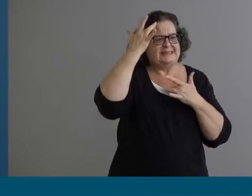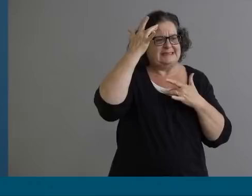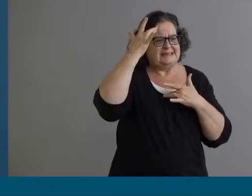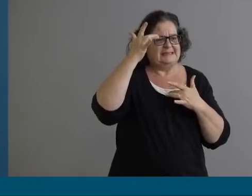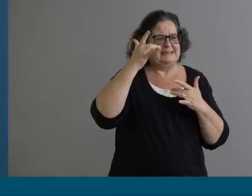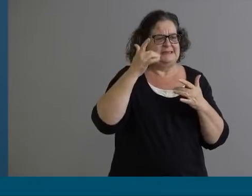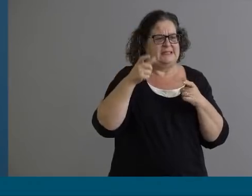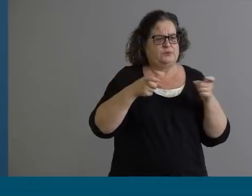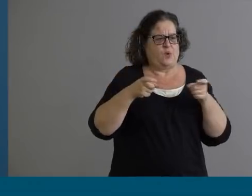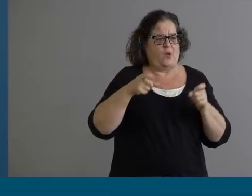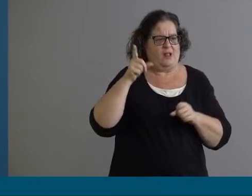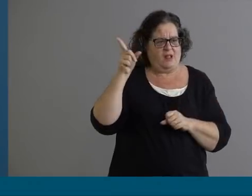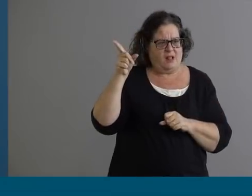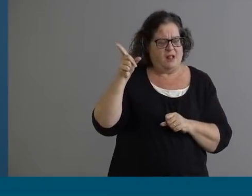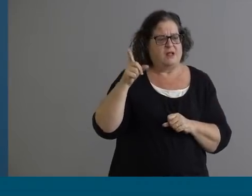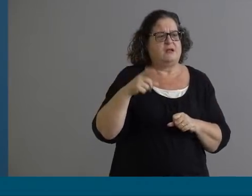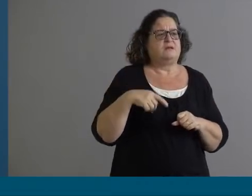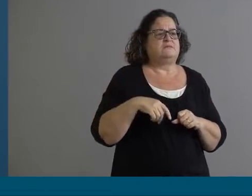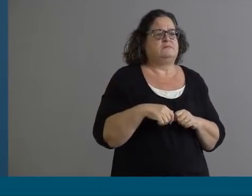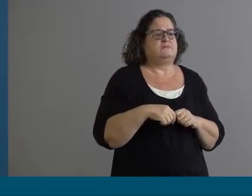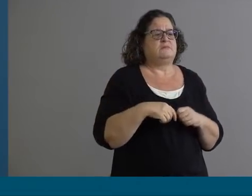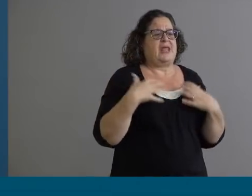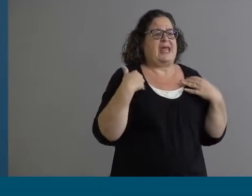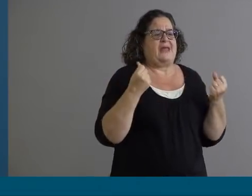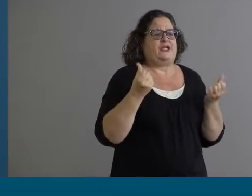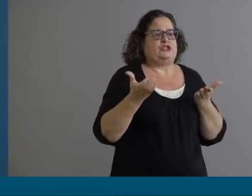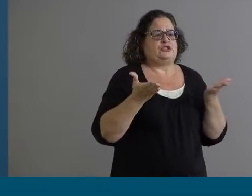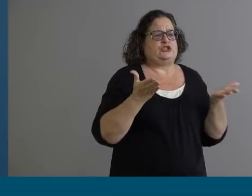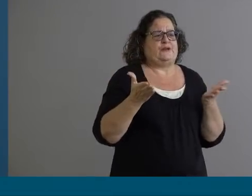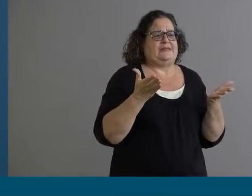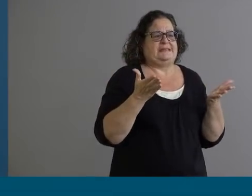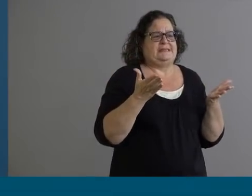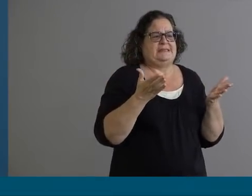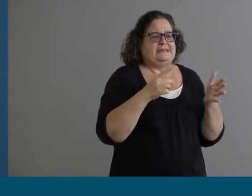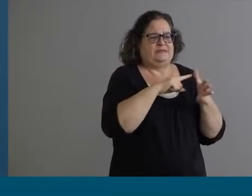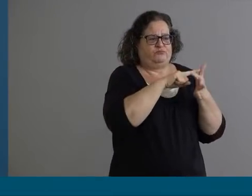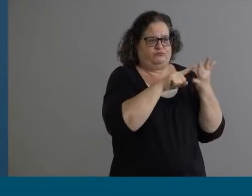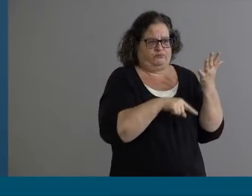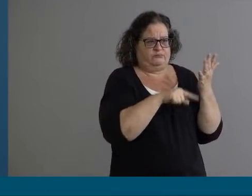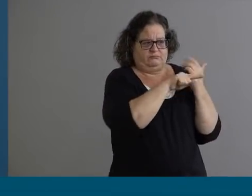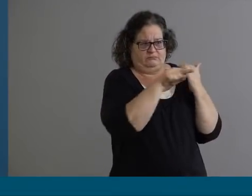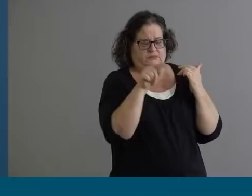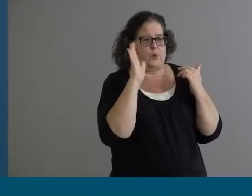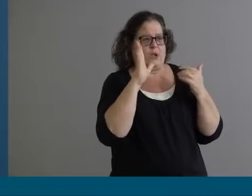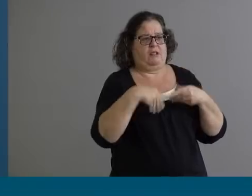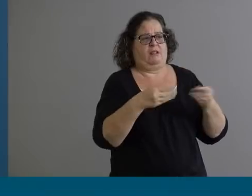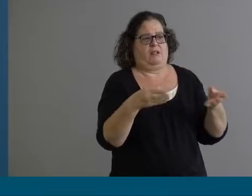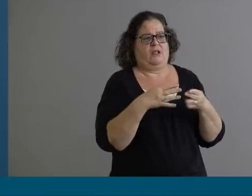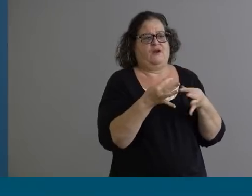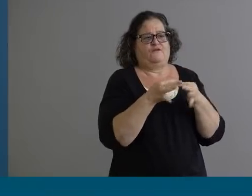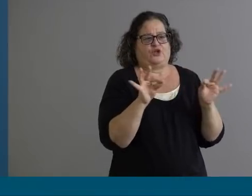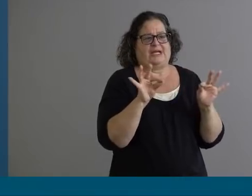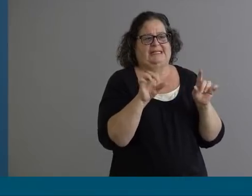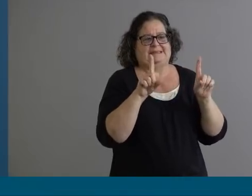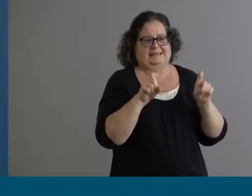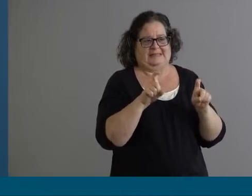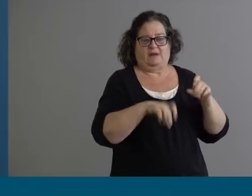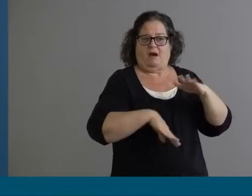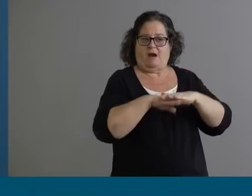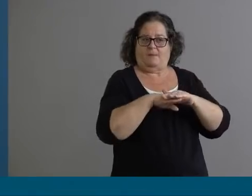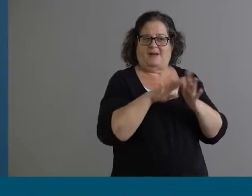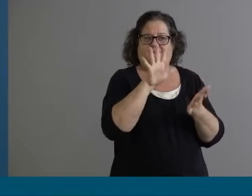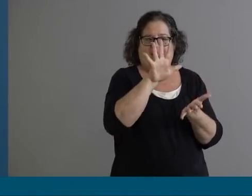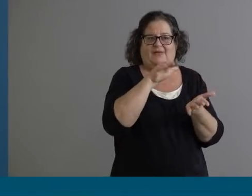free COVID-19 testing, up to 5,000 tests per day. Our focus is going to be Maryvale and